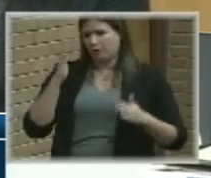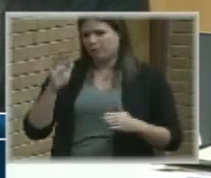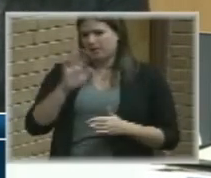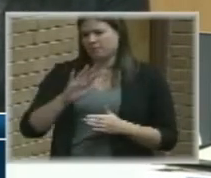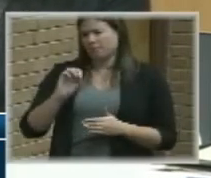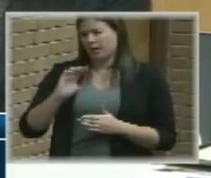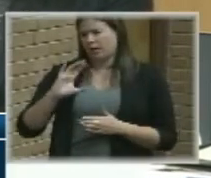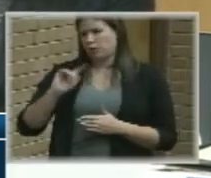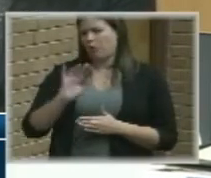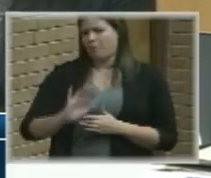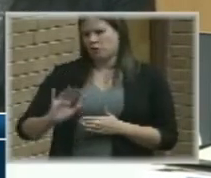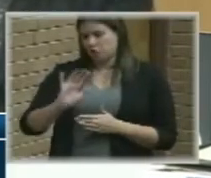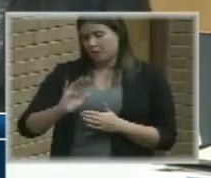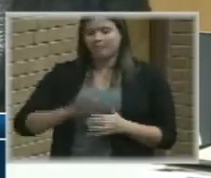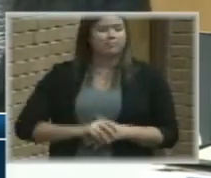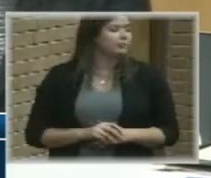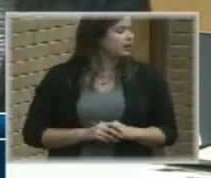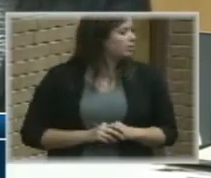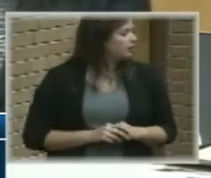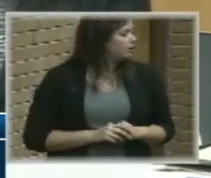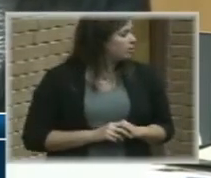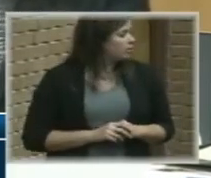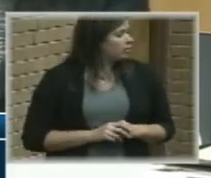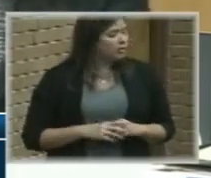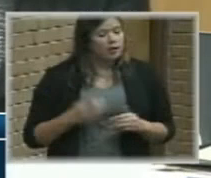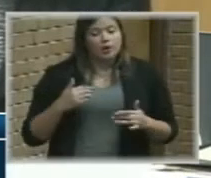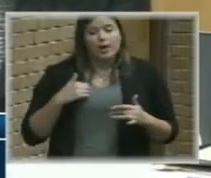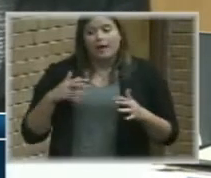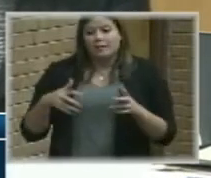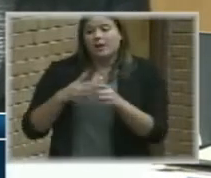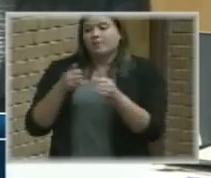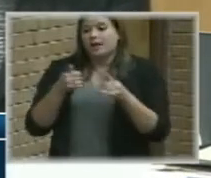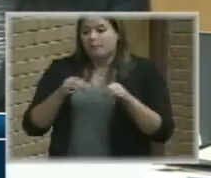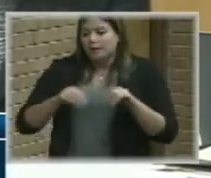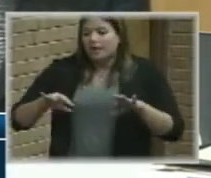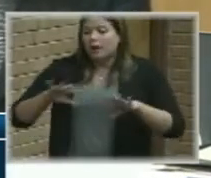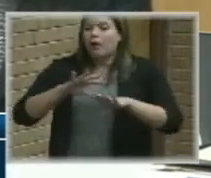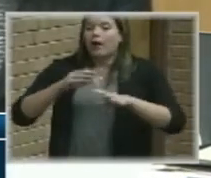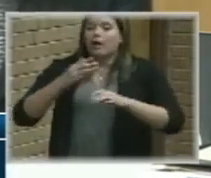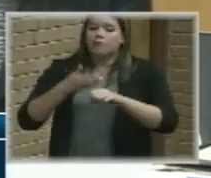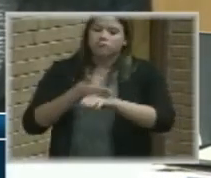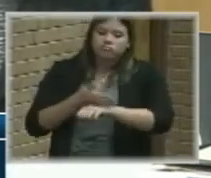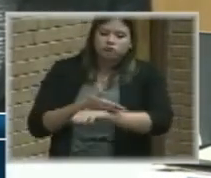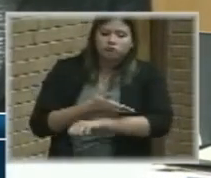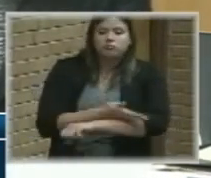in October. We had an update on playground renovations.